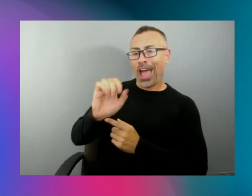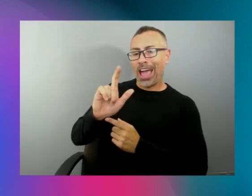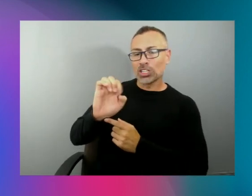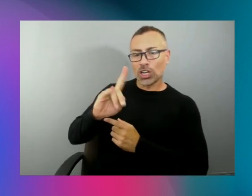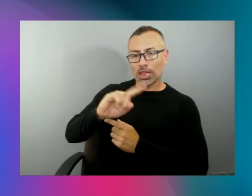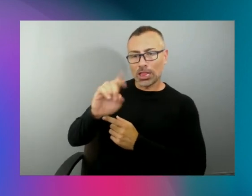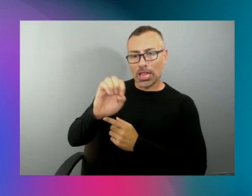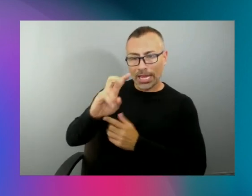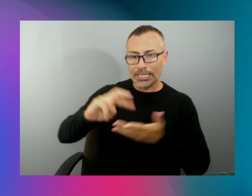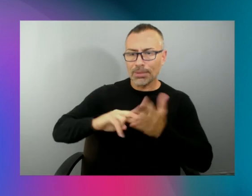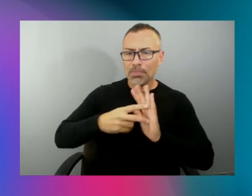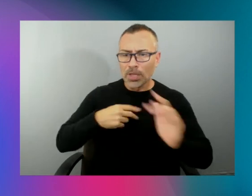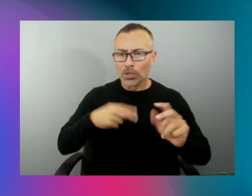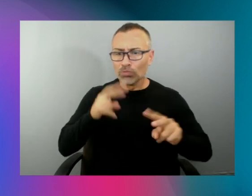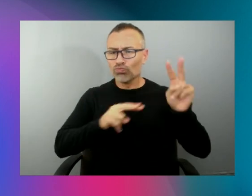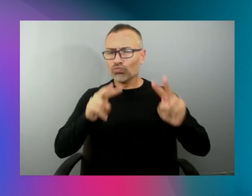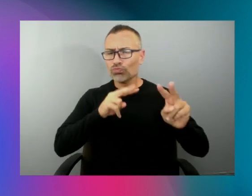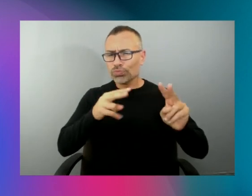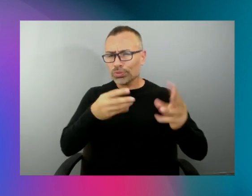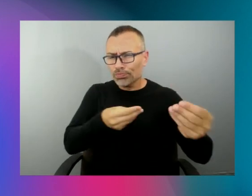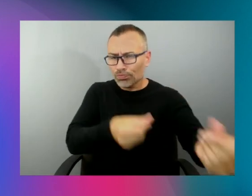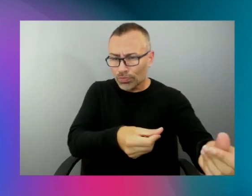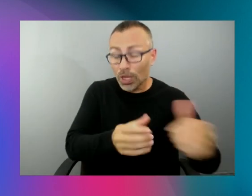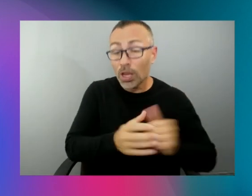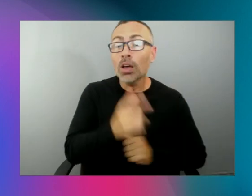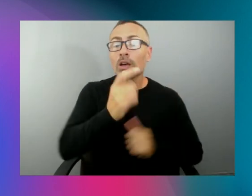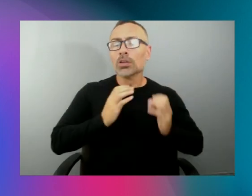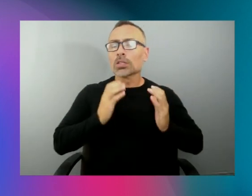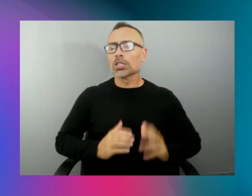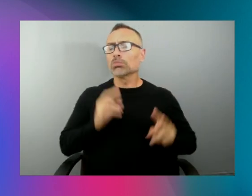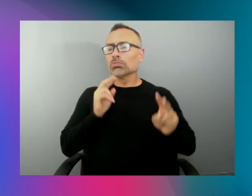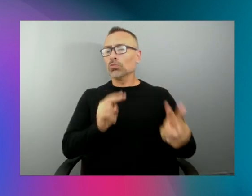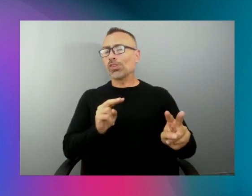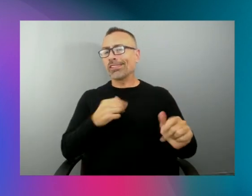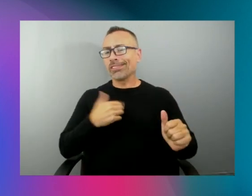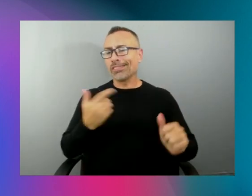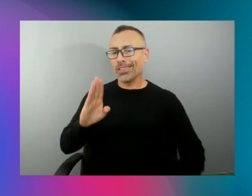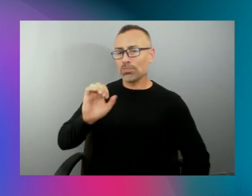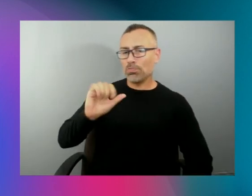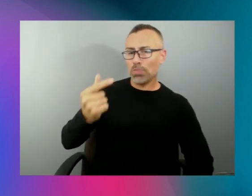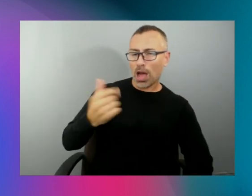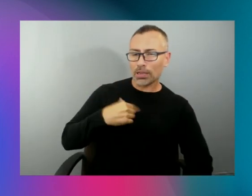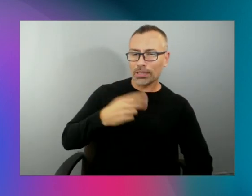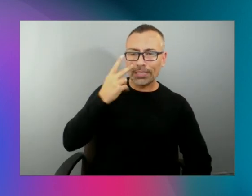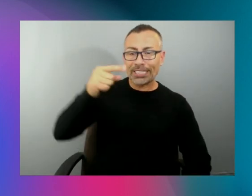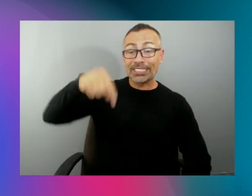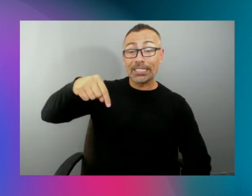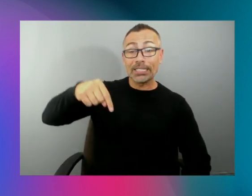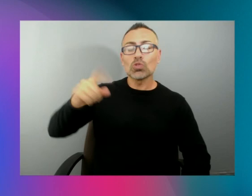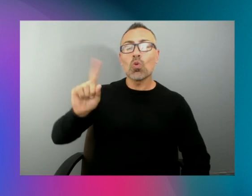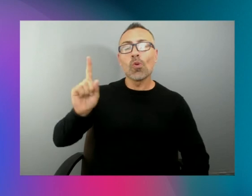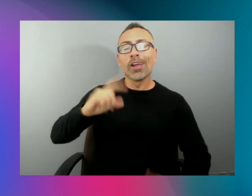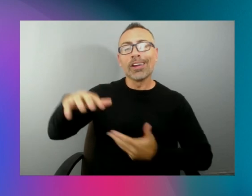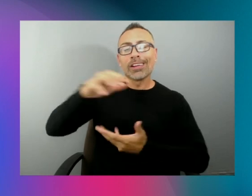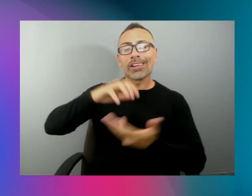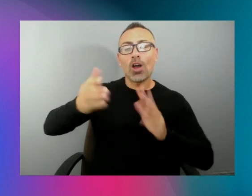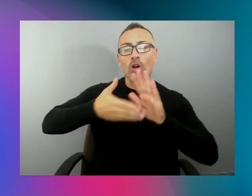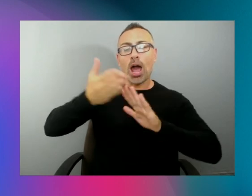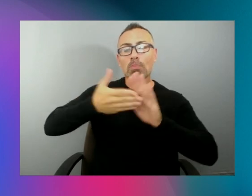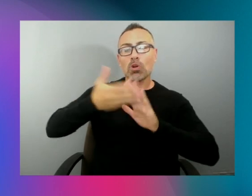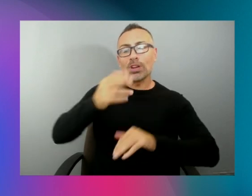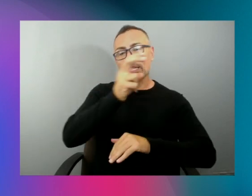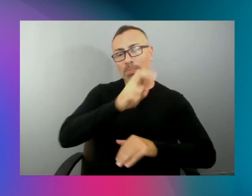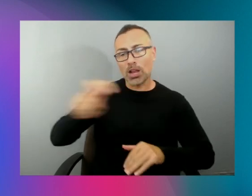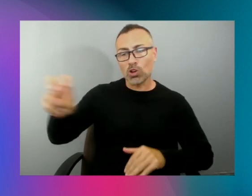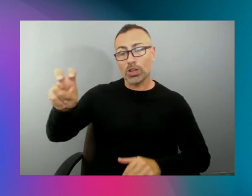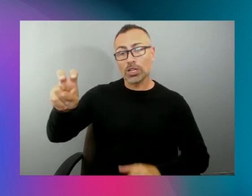automation. If customers, they are looking at it, they can look at this blog. This blog is on Cloud Operations and Migration blog. Remediate non-compliant rule